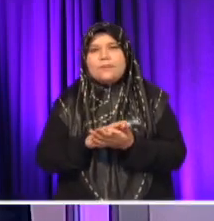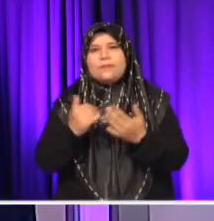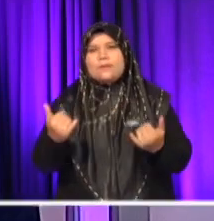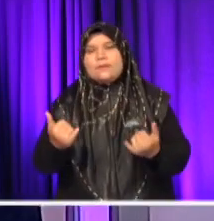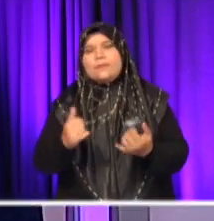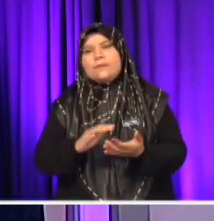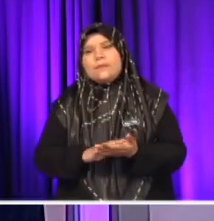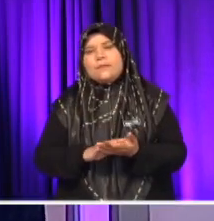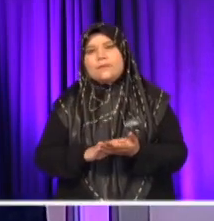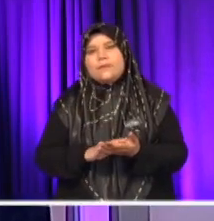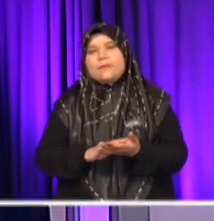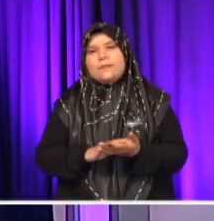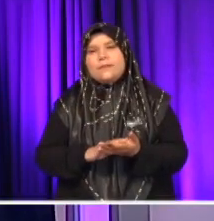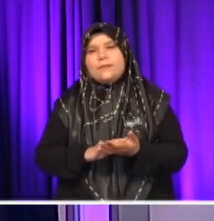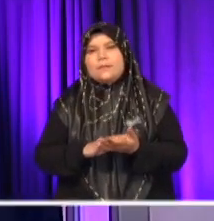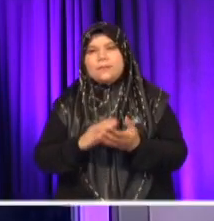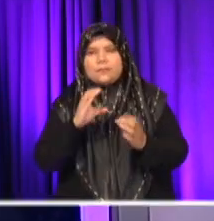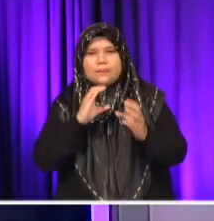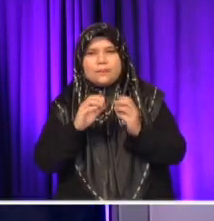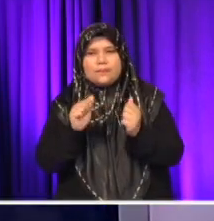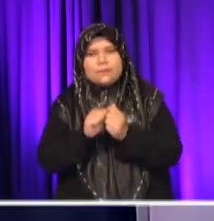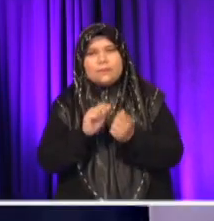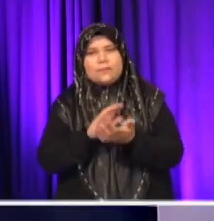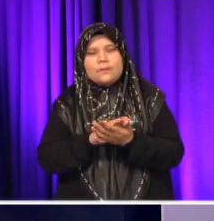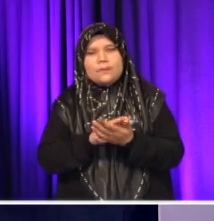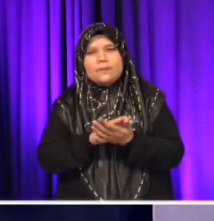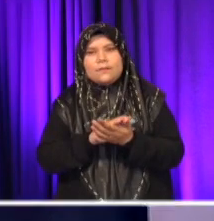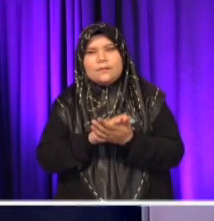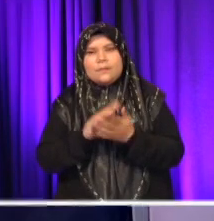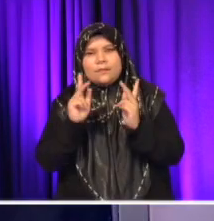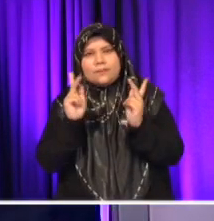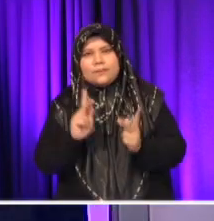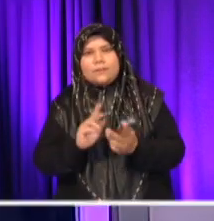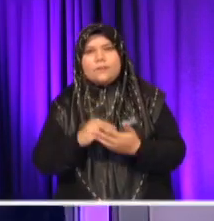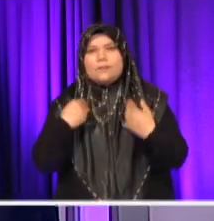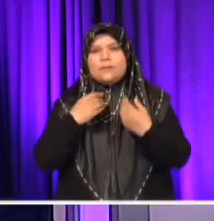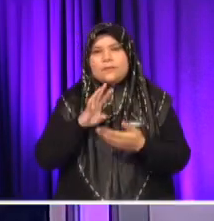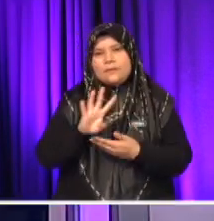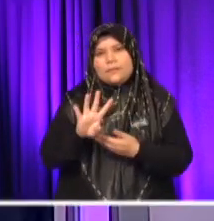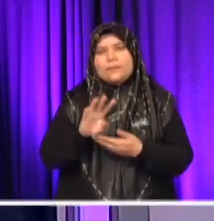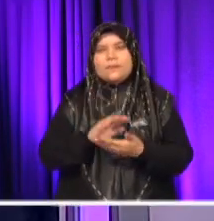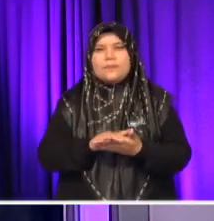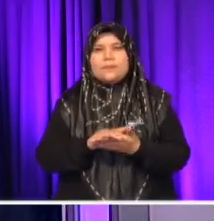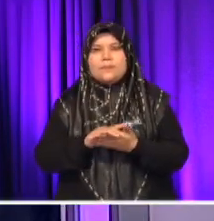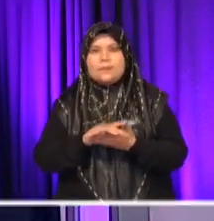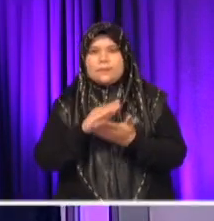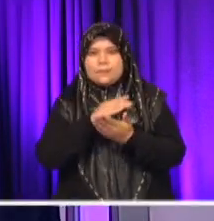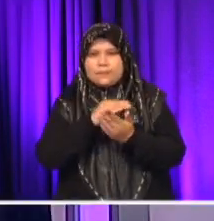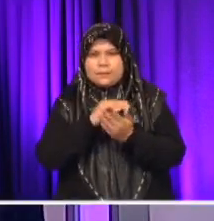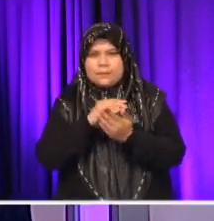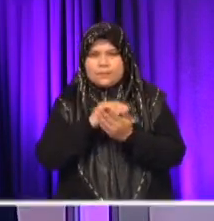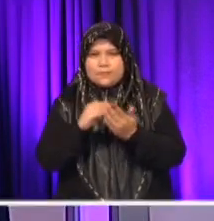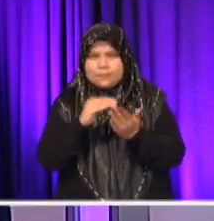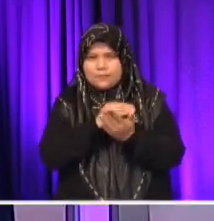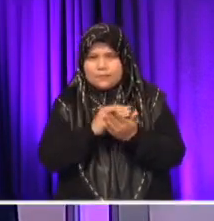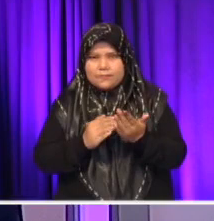alright, so we'll be talking about the reading and use of English task. Okay. It has got 4 tasks, 4 different tasks, okay? This